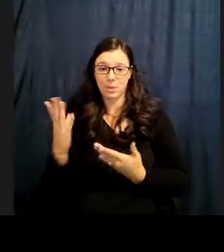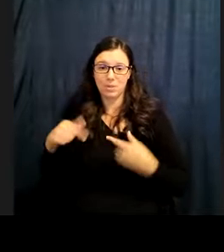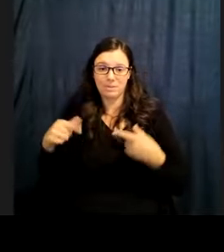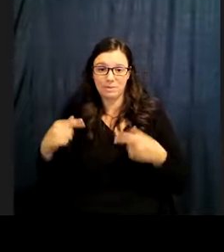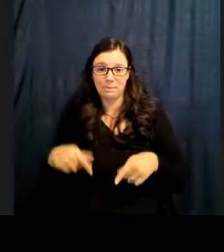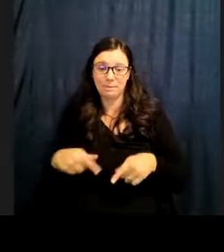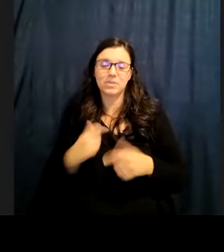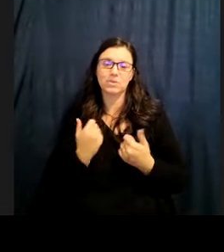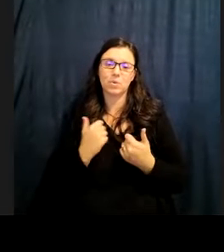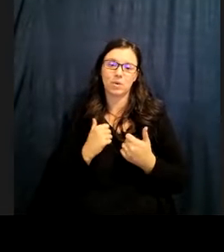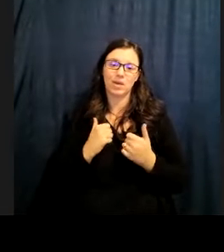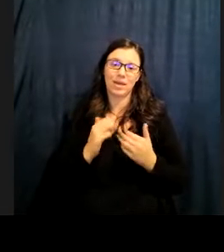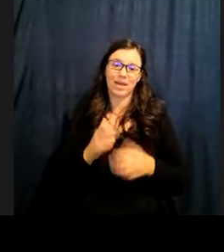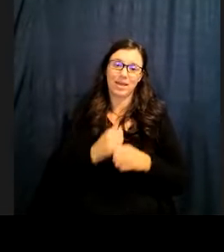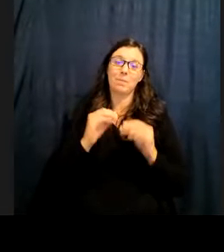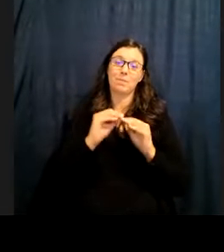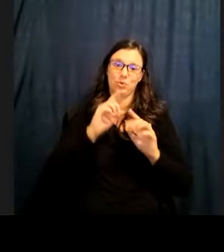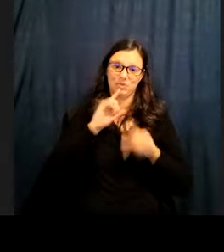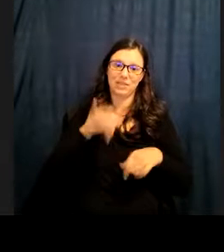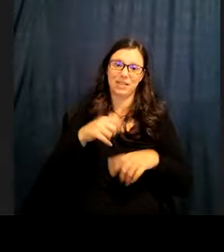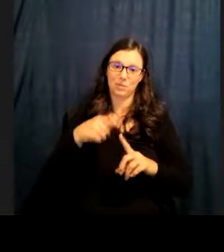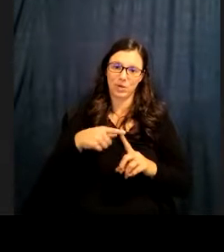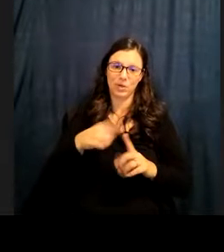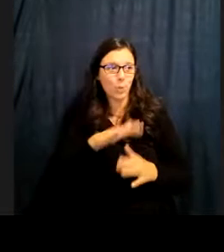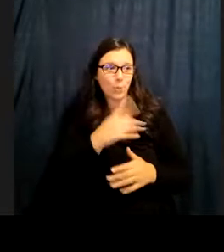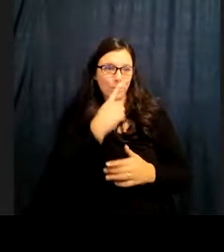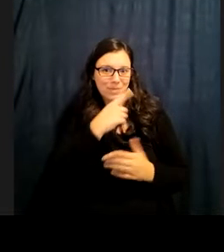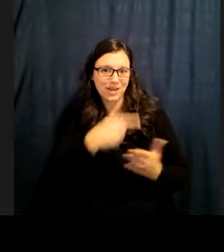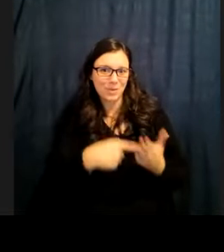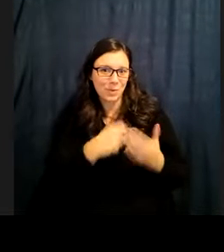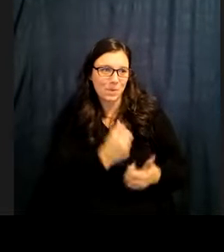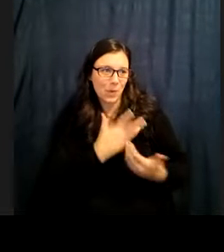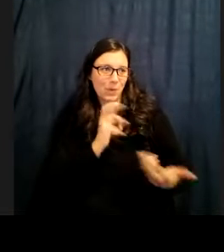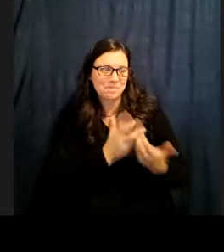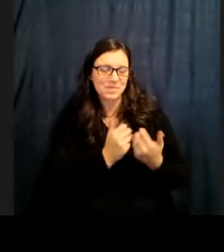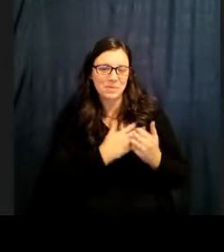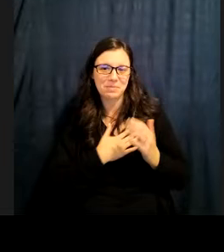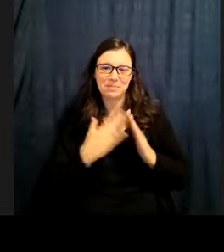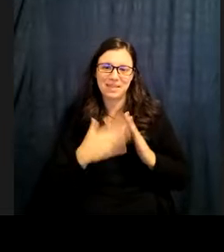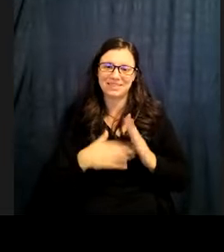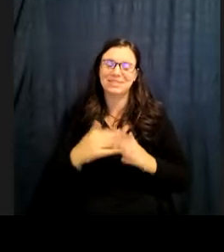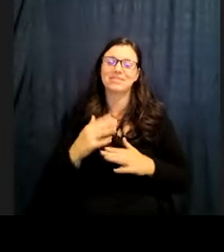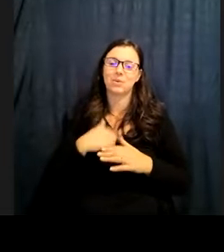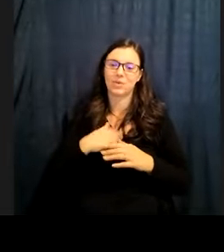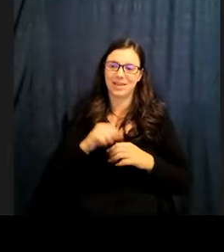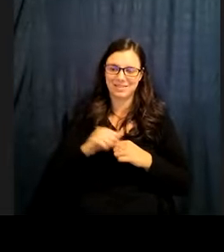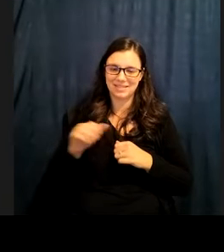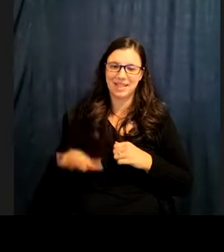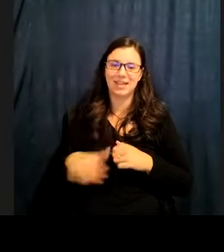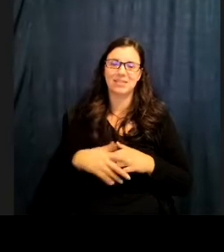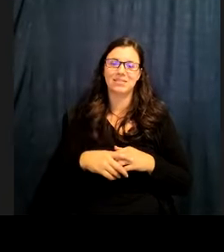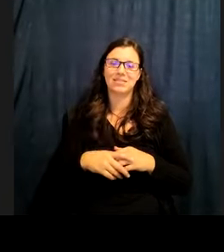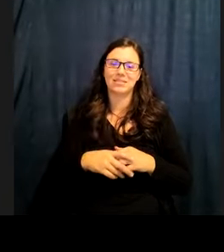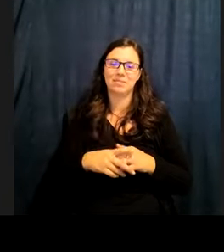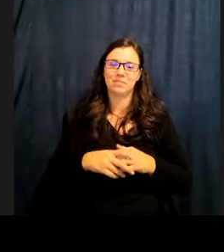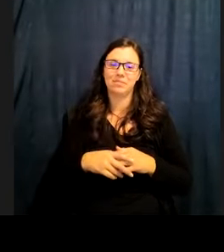so I got more responses then. Ooh, can I see the poem that, you know, goes with my painting? So I did send, you know, all